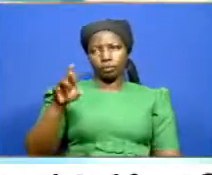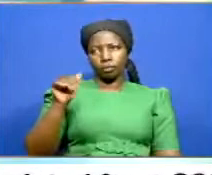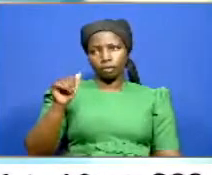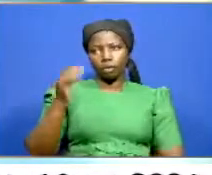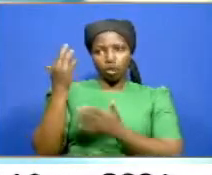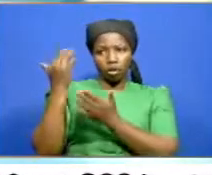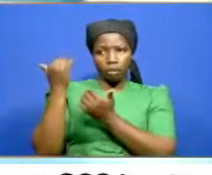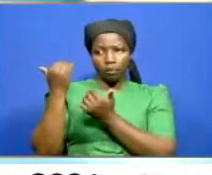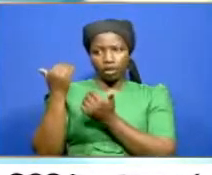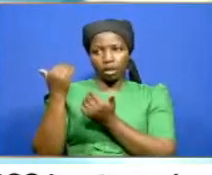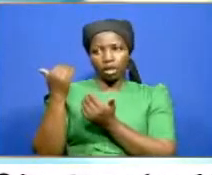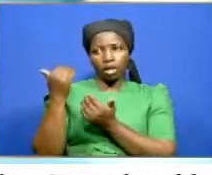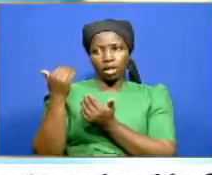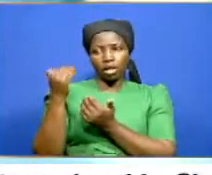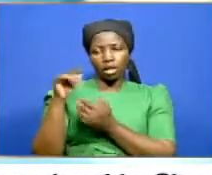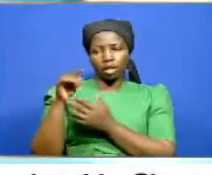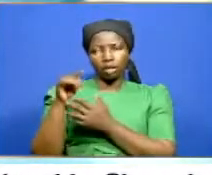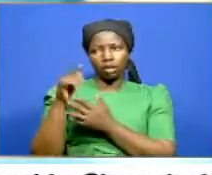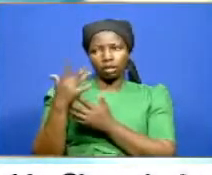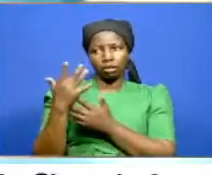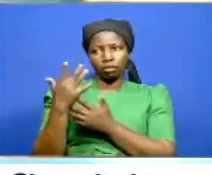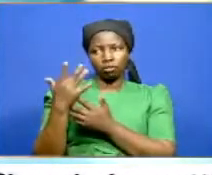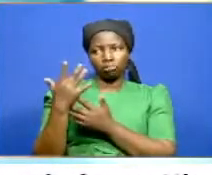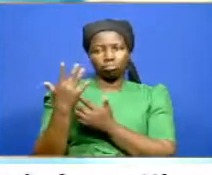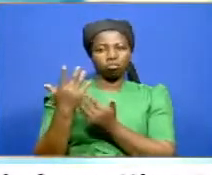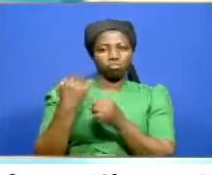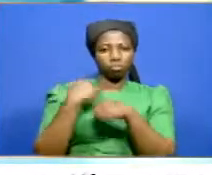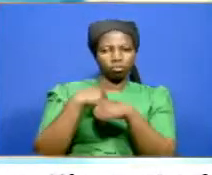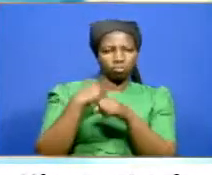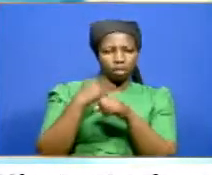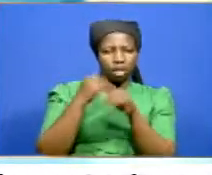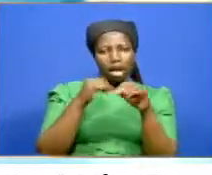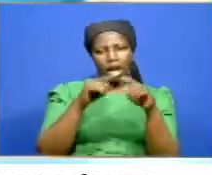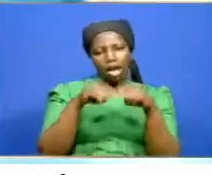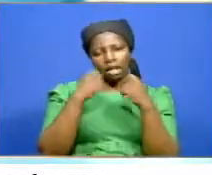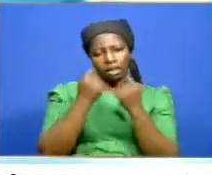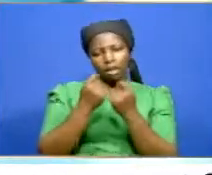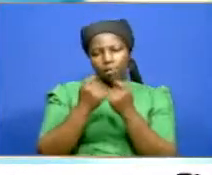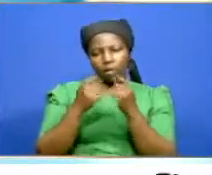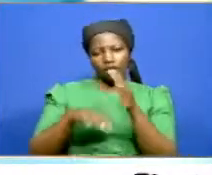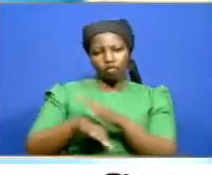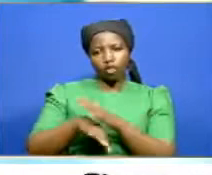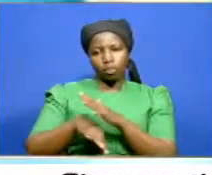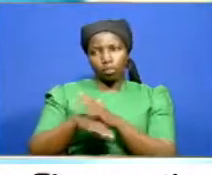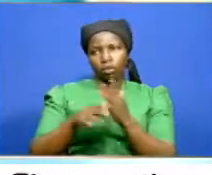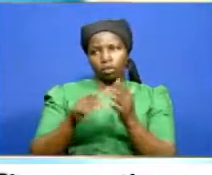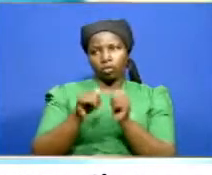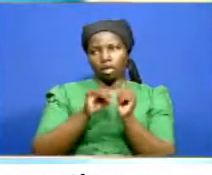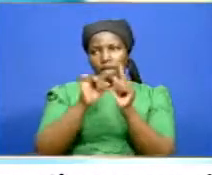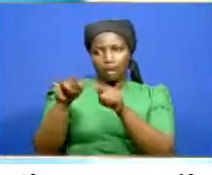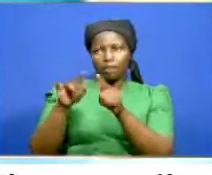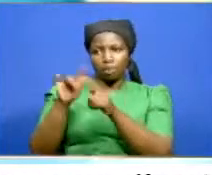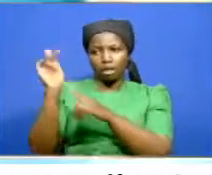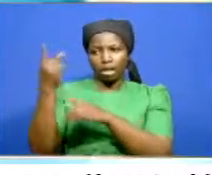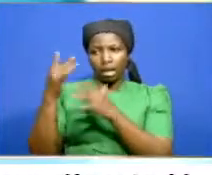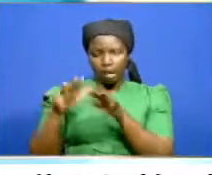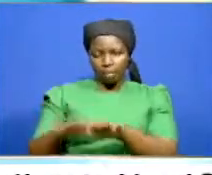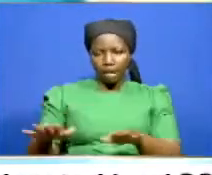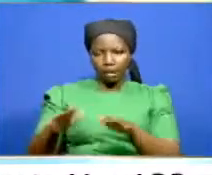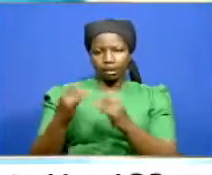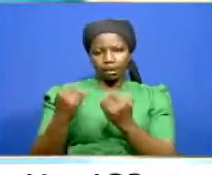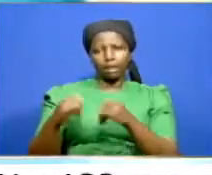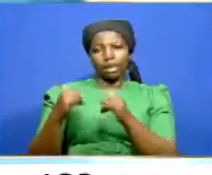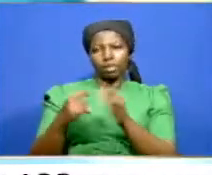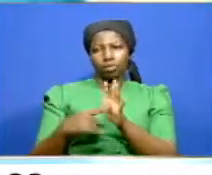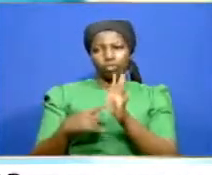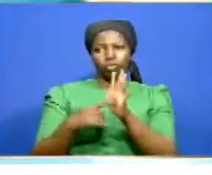it's just a brand of balls. A brand of footballs that are trying to penetrate the Kenyan market, and as the brand ambassador, I'm helping them to try and, you know, market the